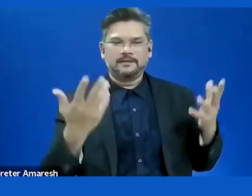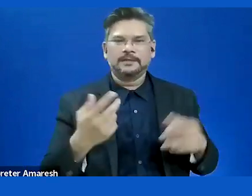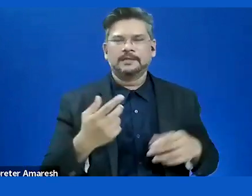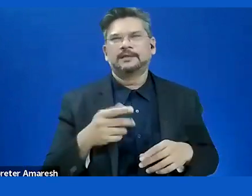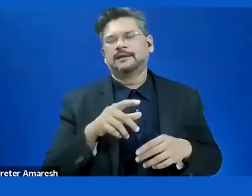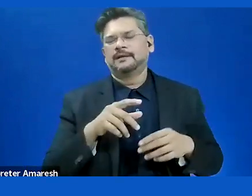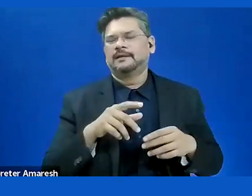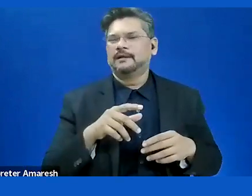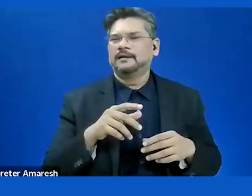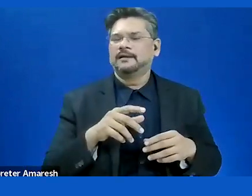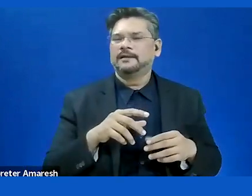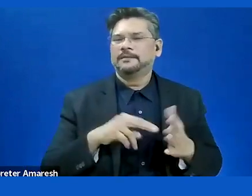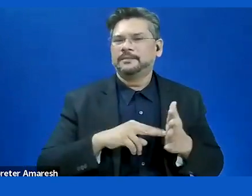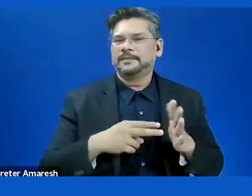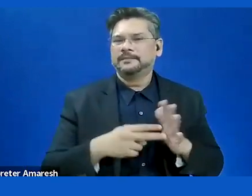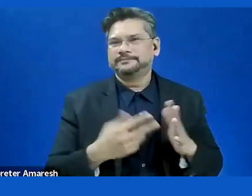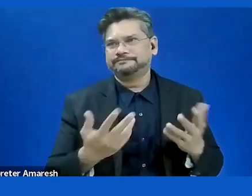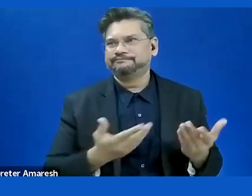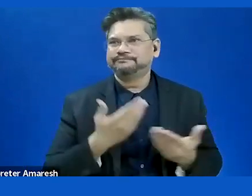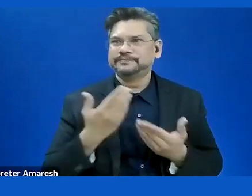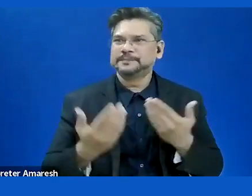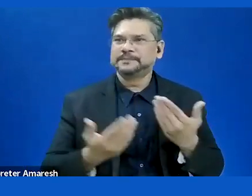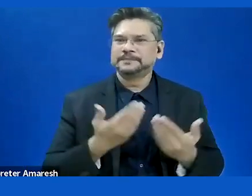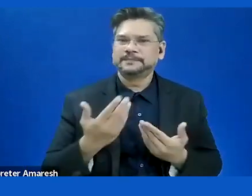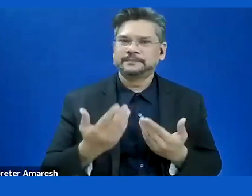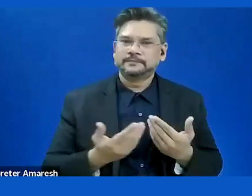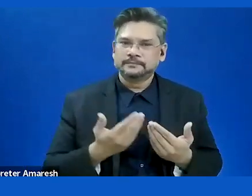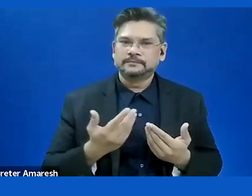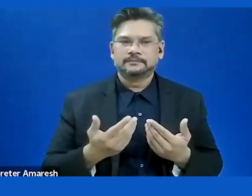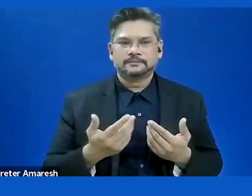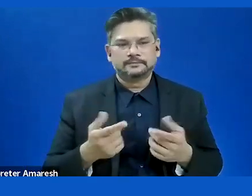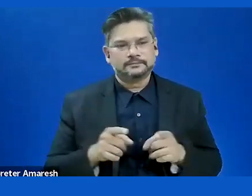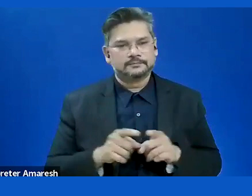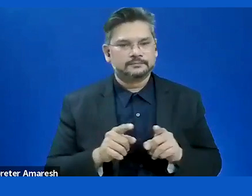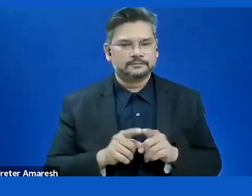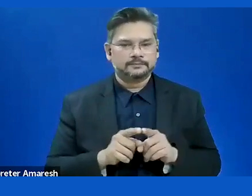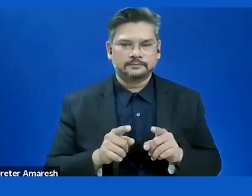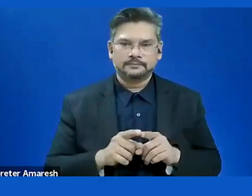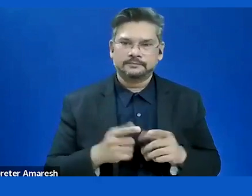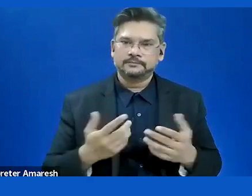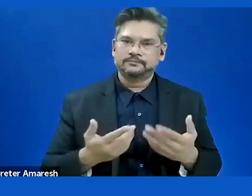how they are about in to WCAG